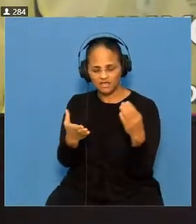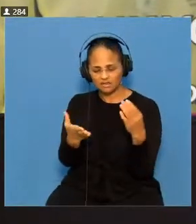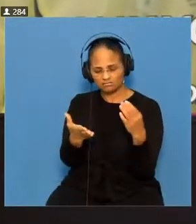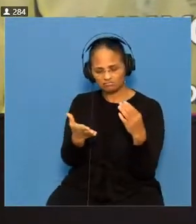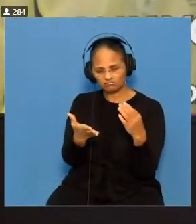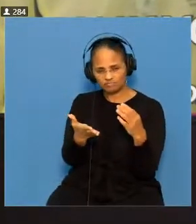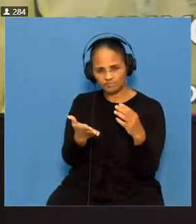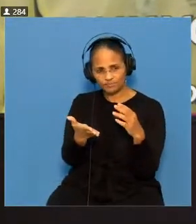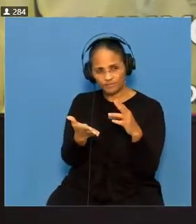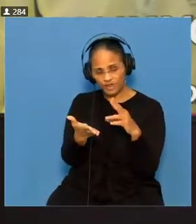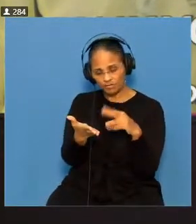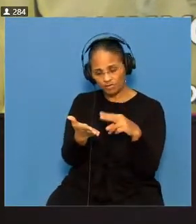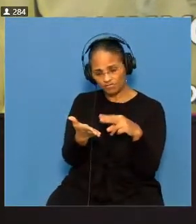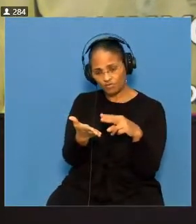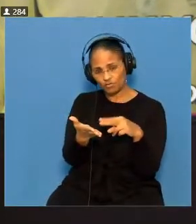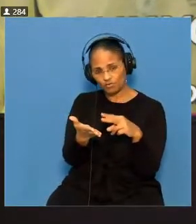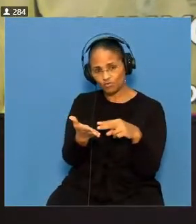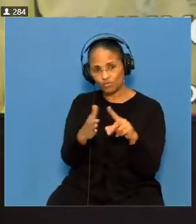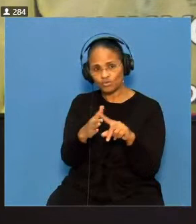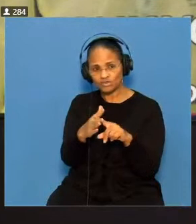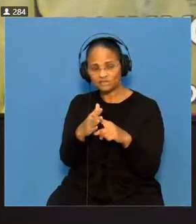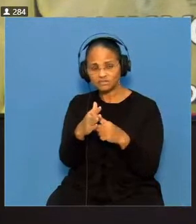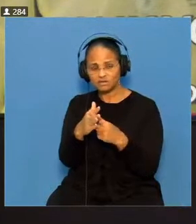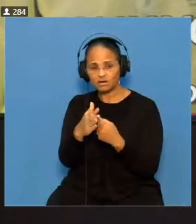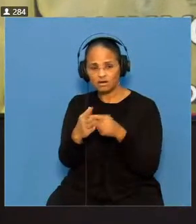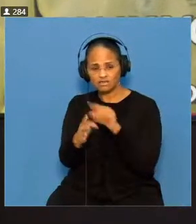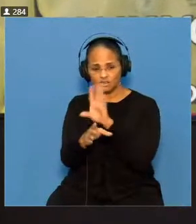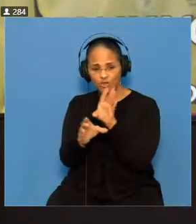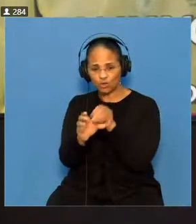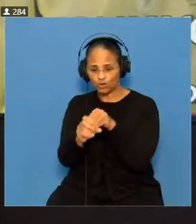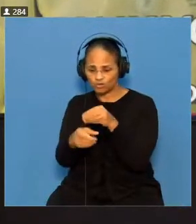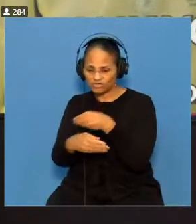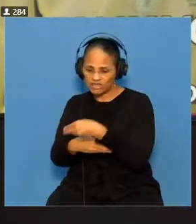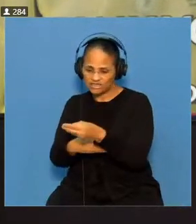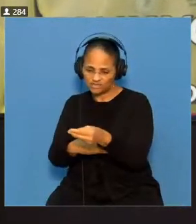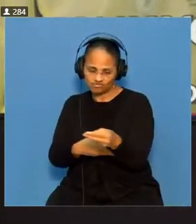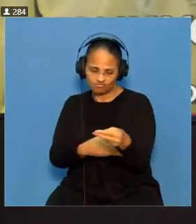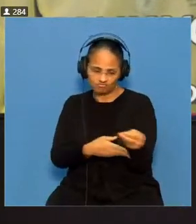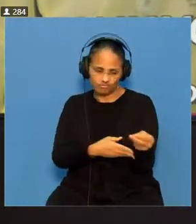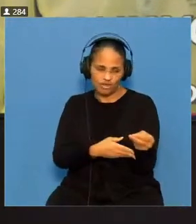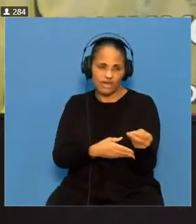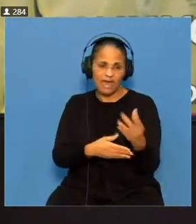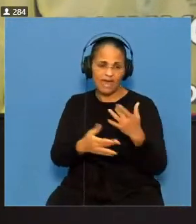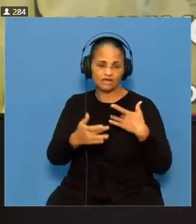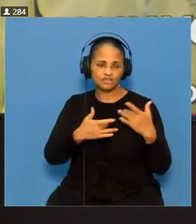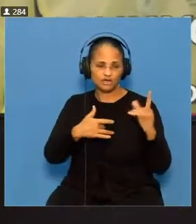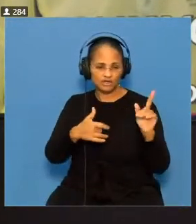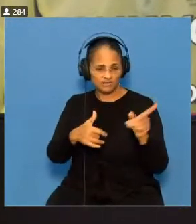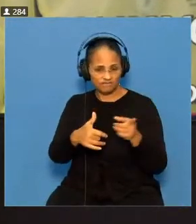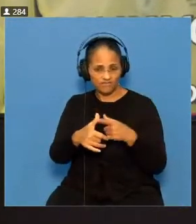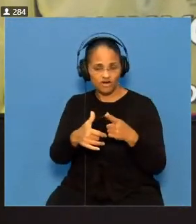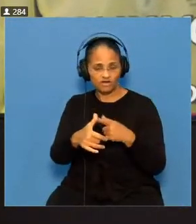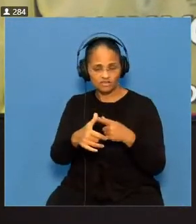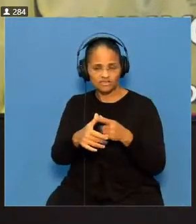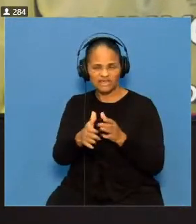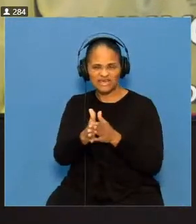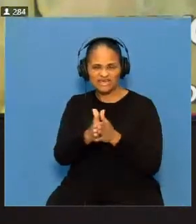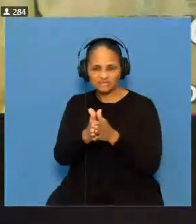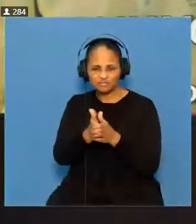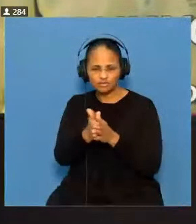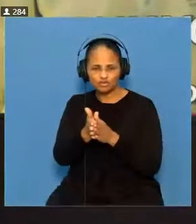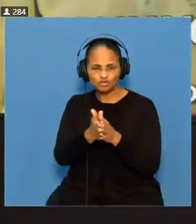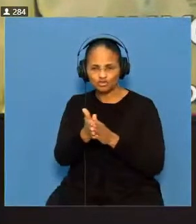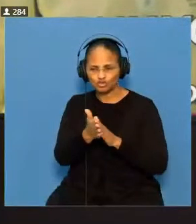the implementation of the vaccine plan, which also includes the distribution. And concerning the first track, for the ones that are anticipated to arrive